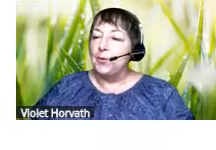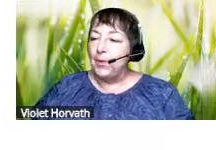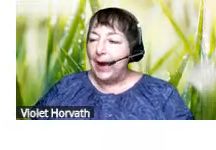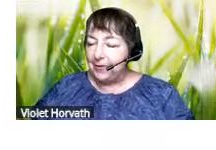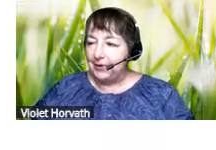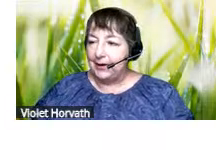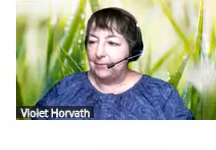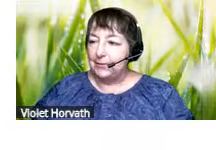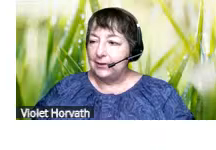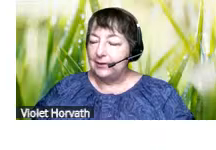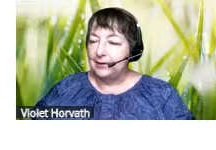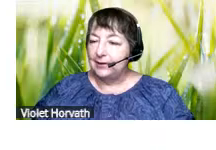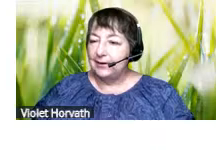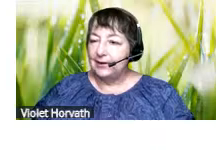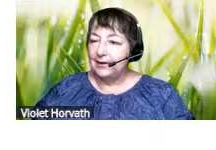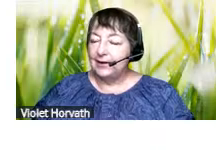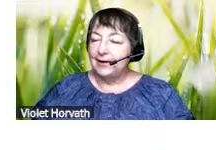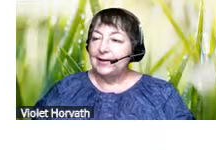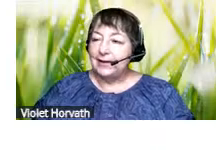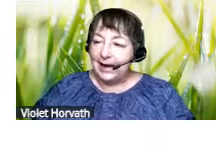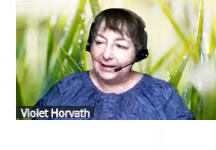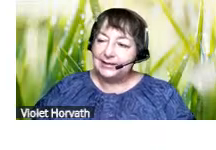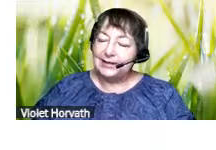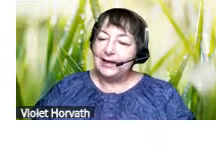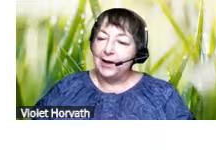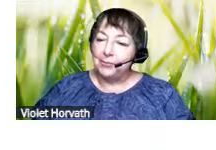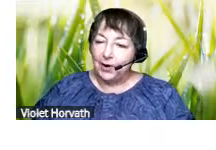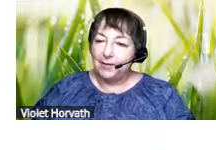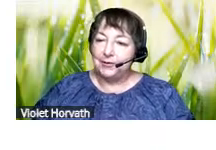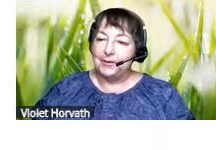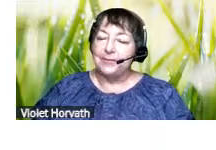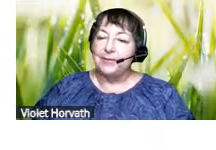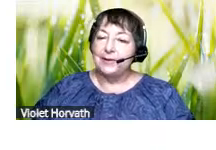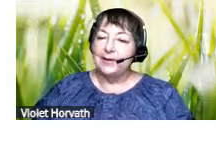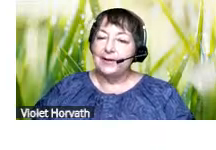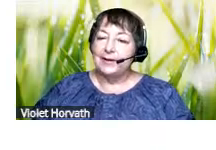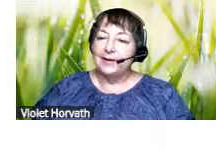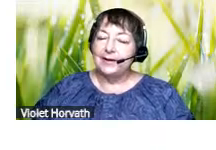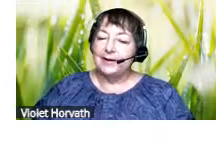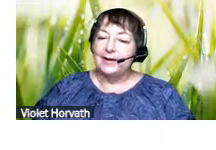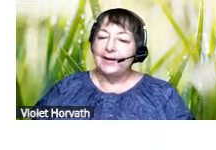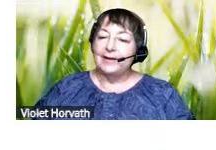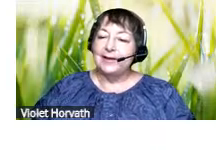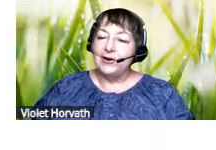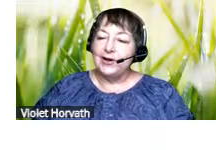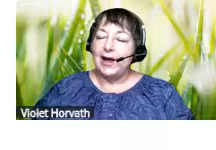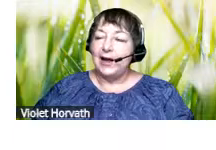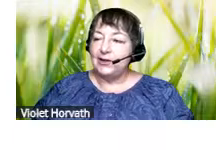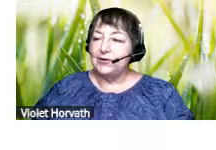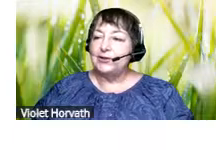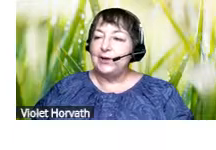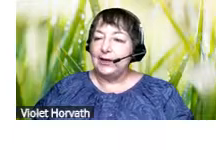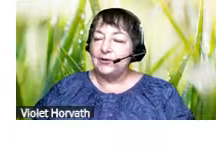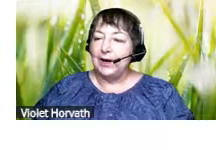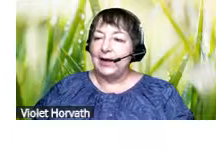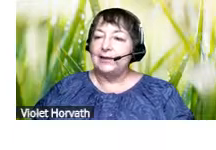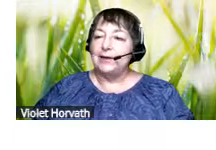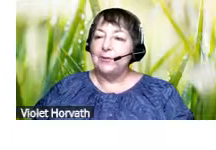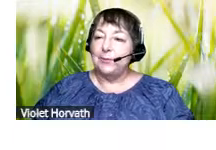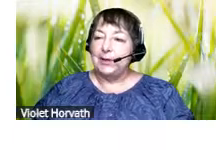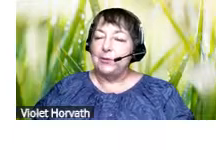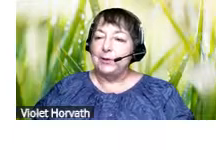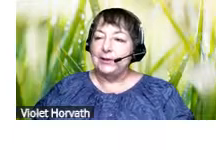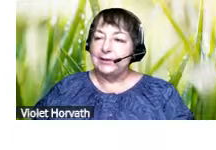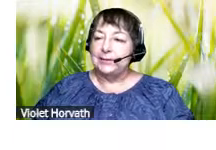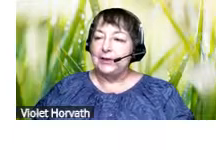being around them. That's a problem. They're not used to interacting